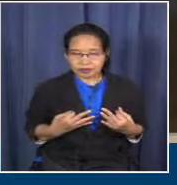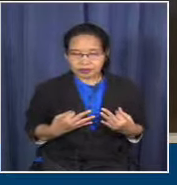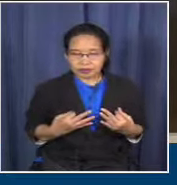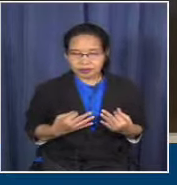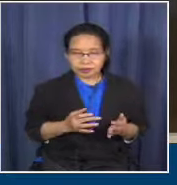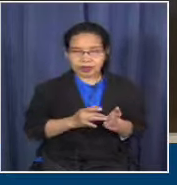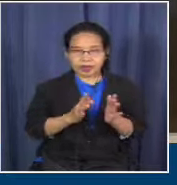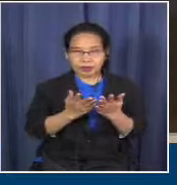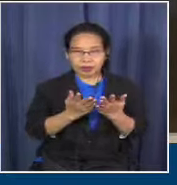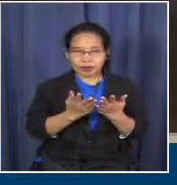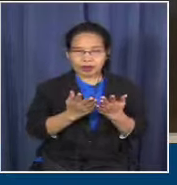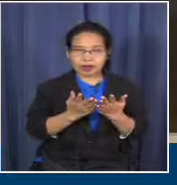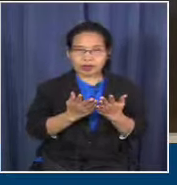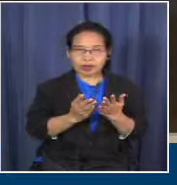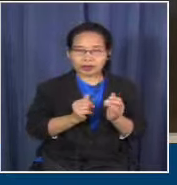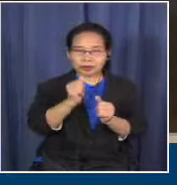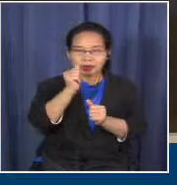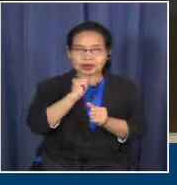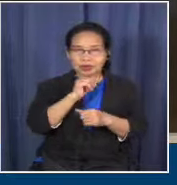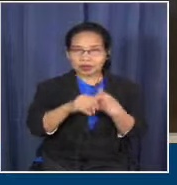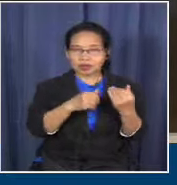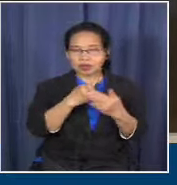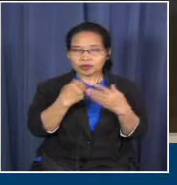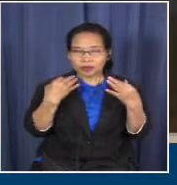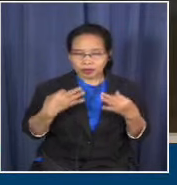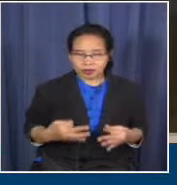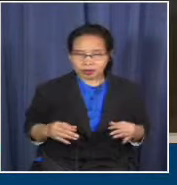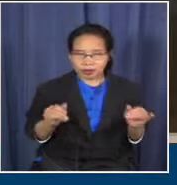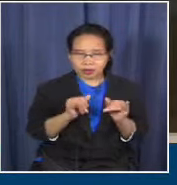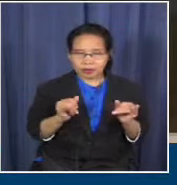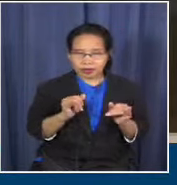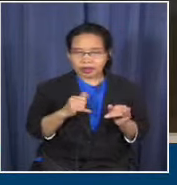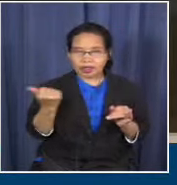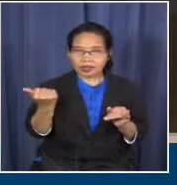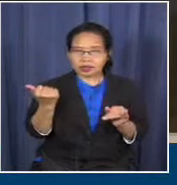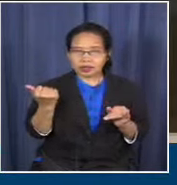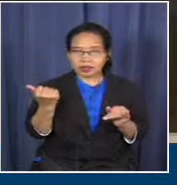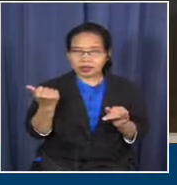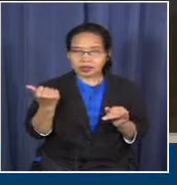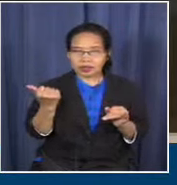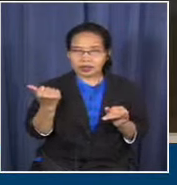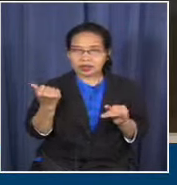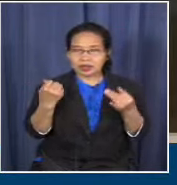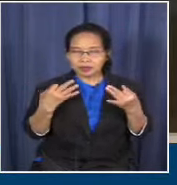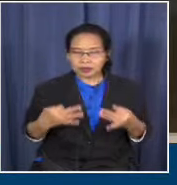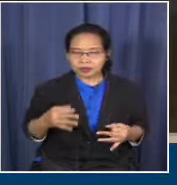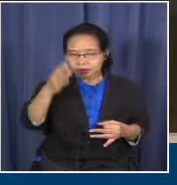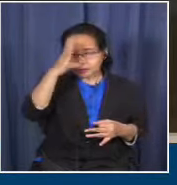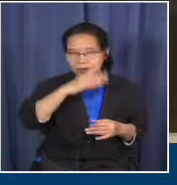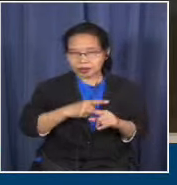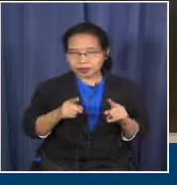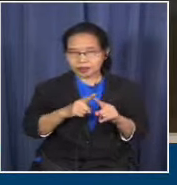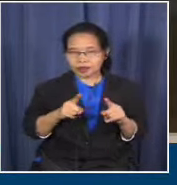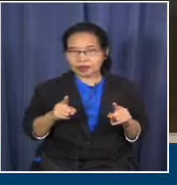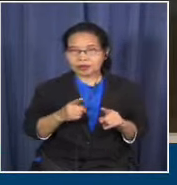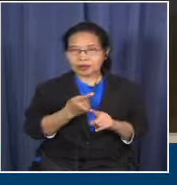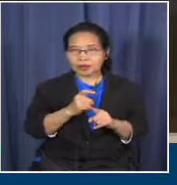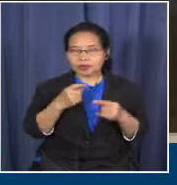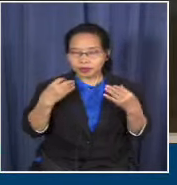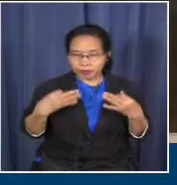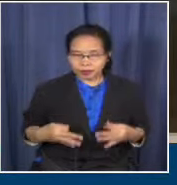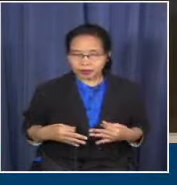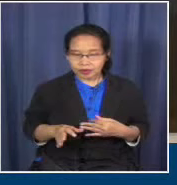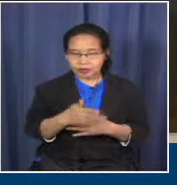the Bible tells us in advance that not all flesh are the same. The flesh of man is different from the flesh